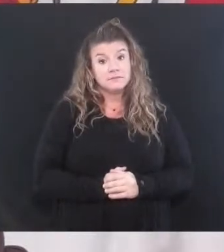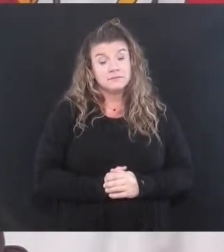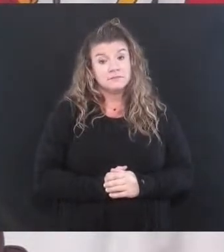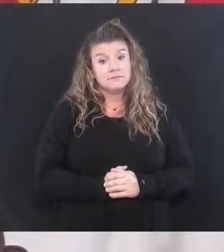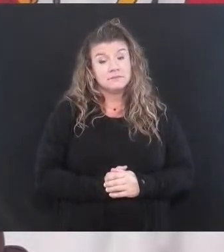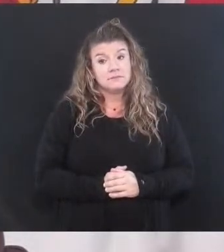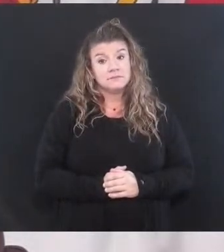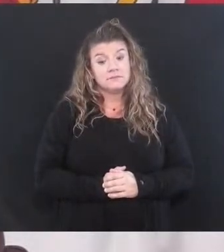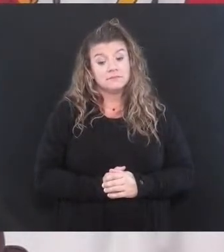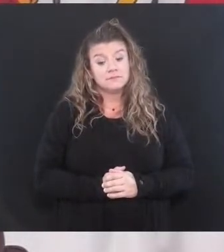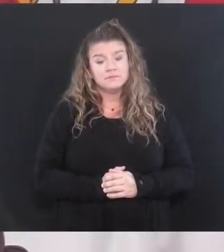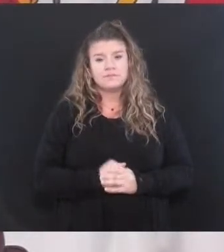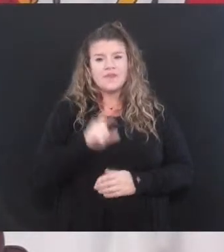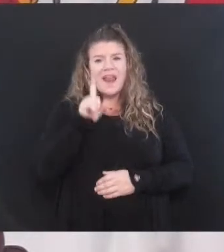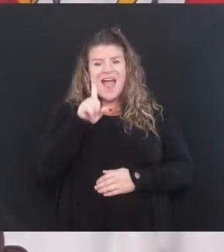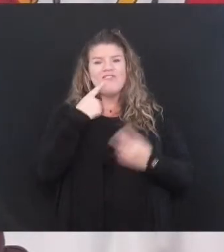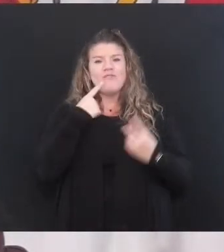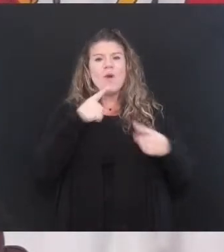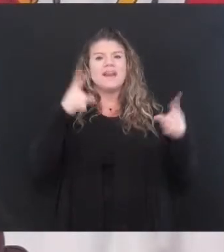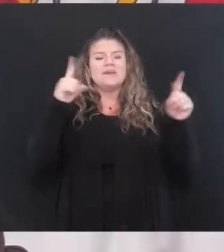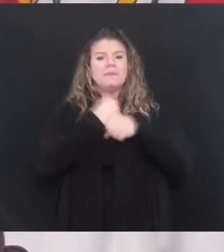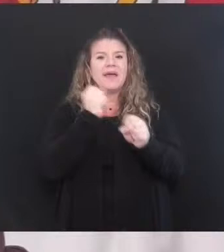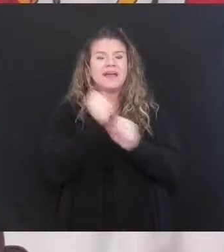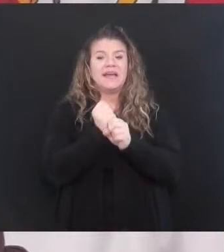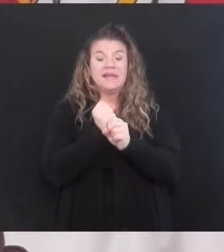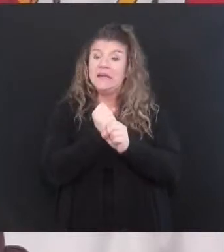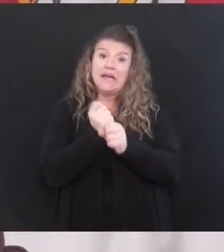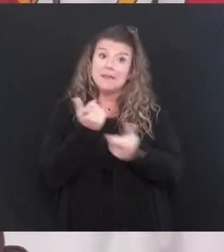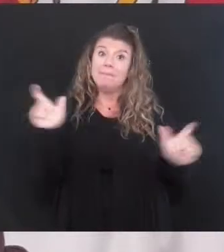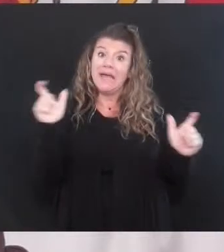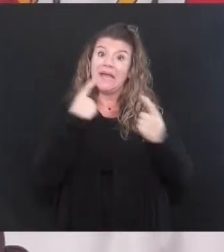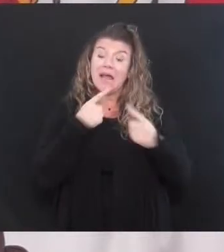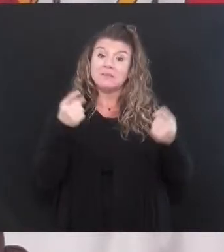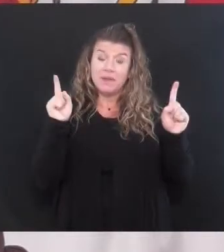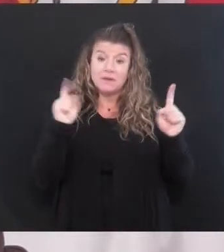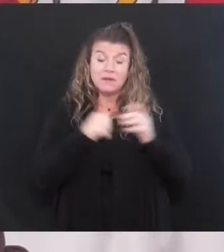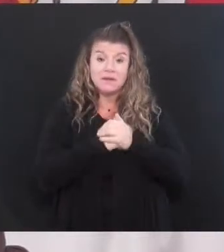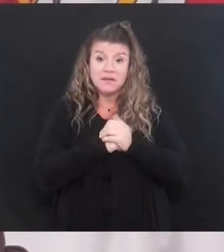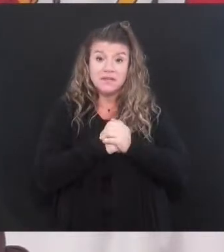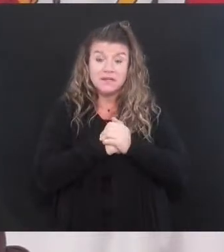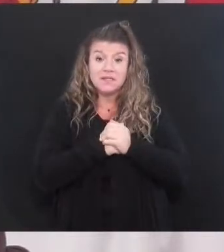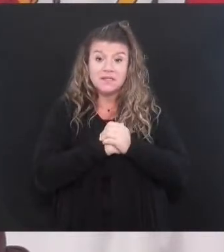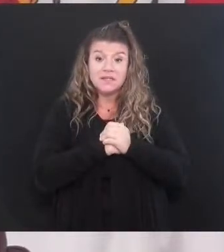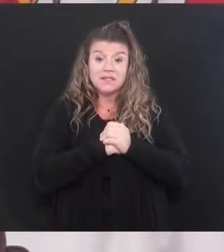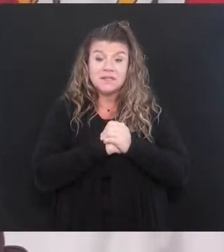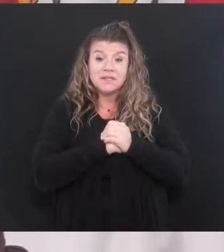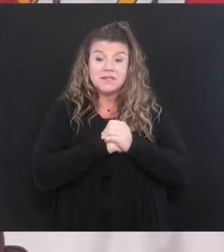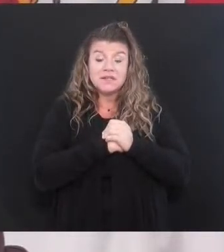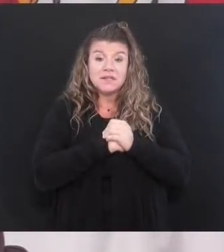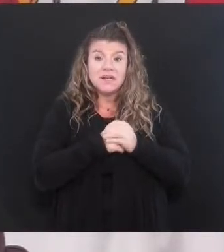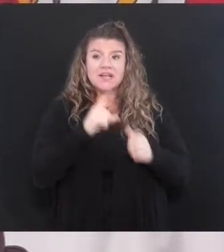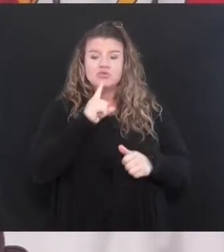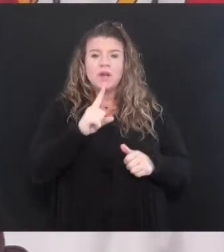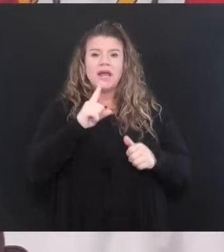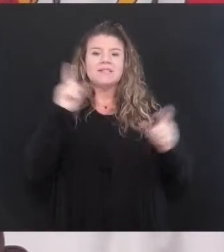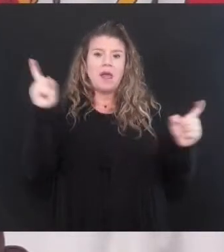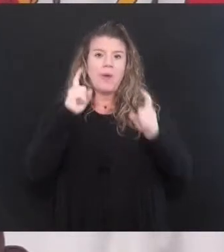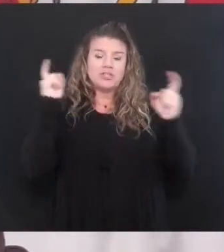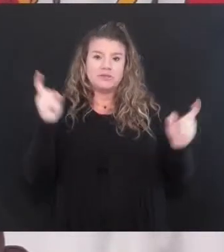Now, we got one little announcement to make here that's a gigantic announcement, and it is really an announcement of